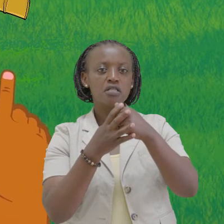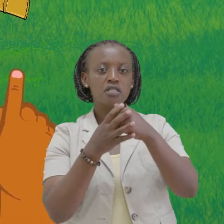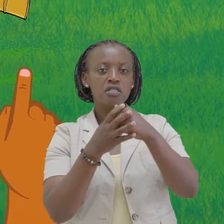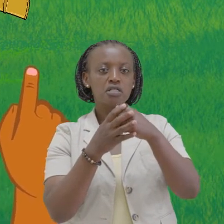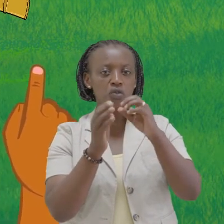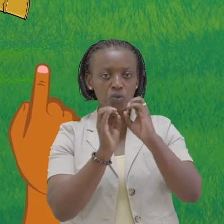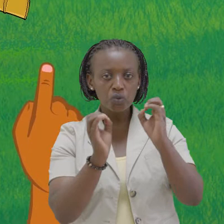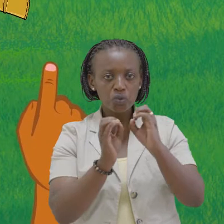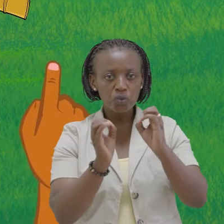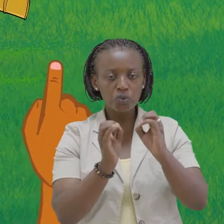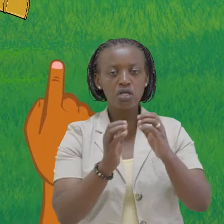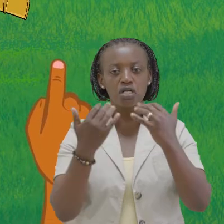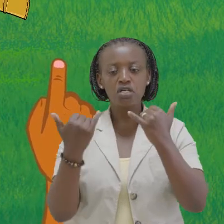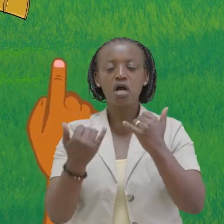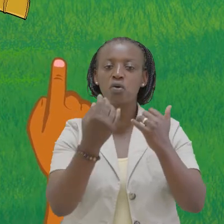So